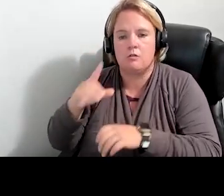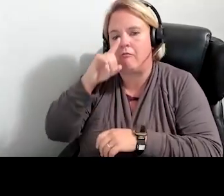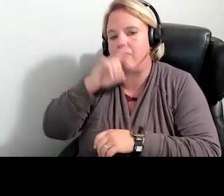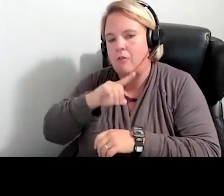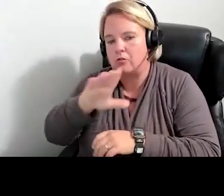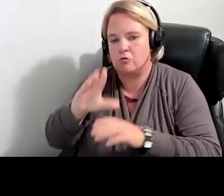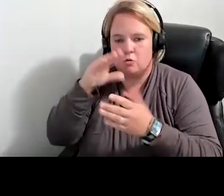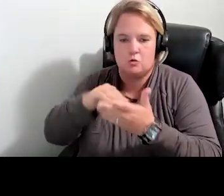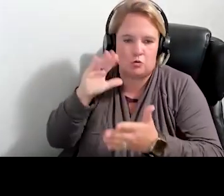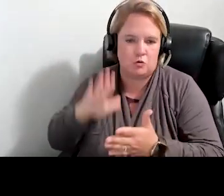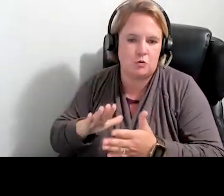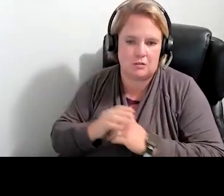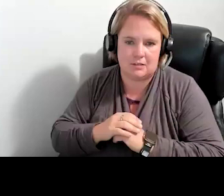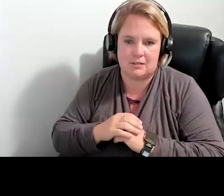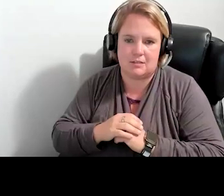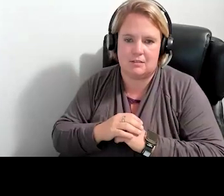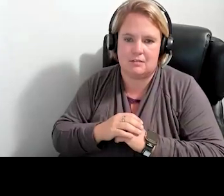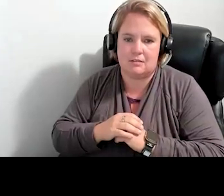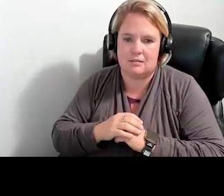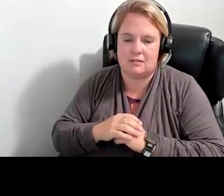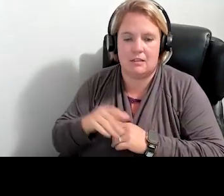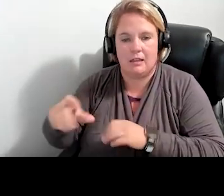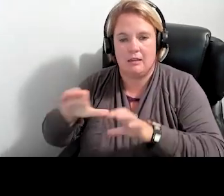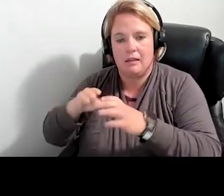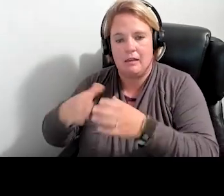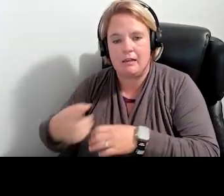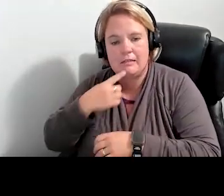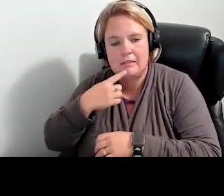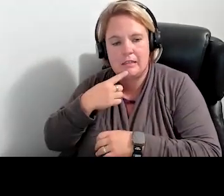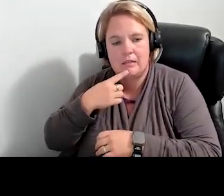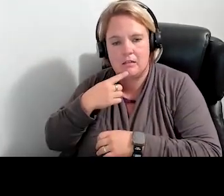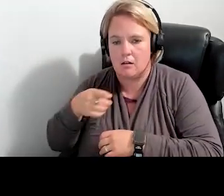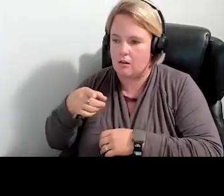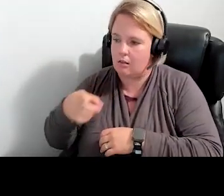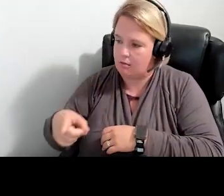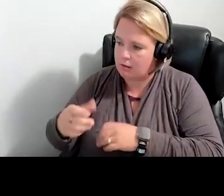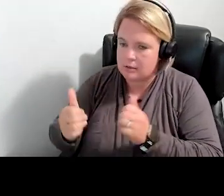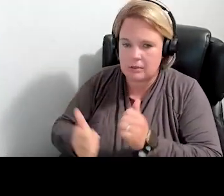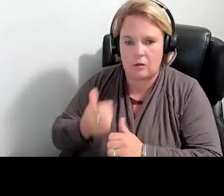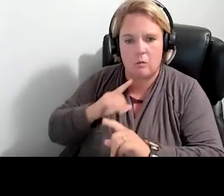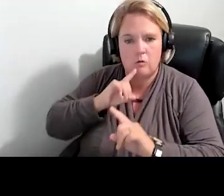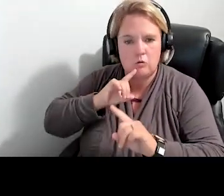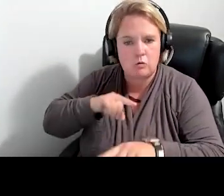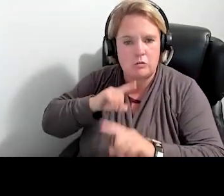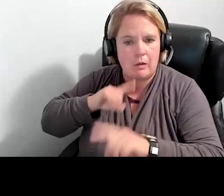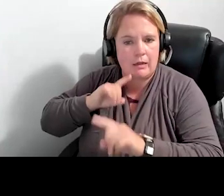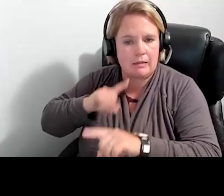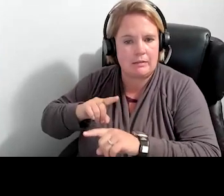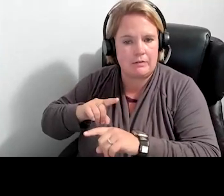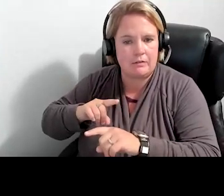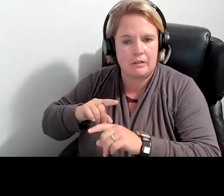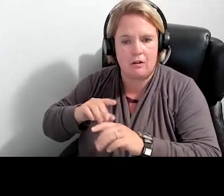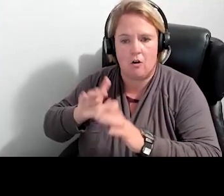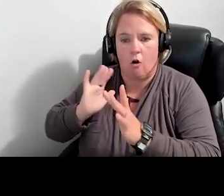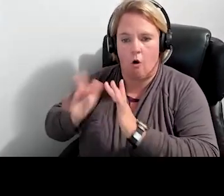And the response that I got from that class was, this is the most responsive, you are the most responsive